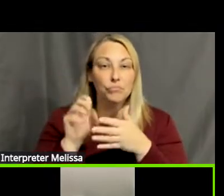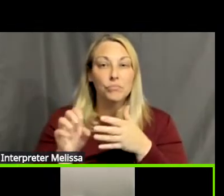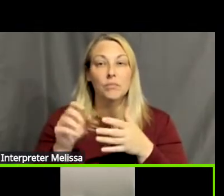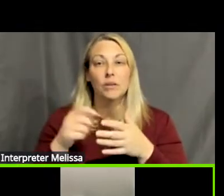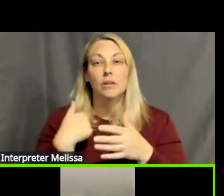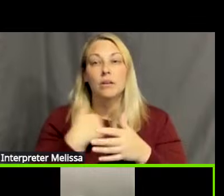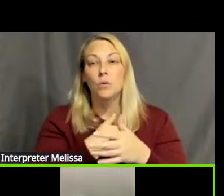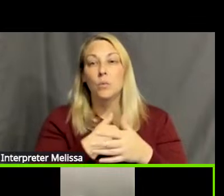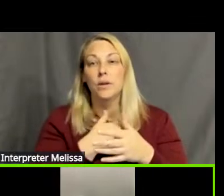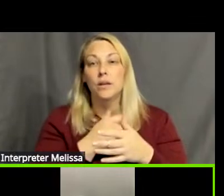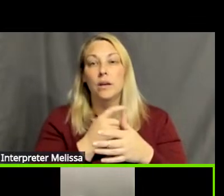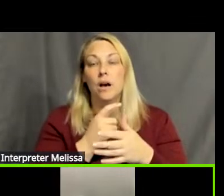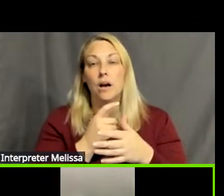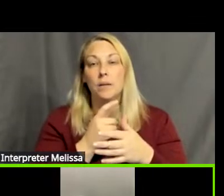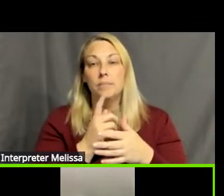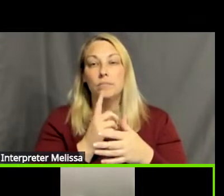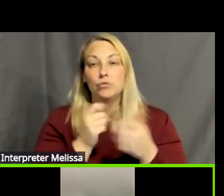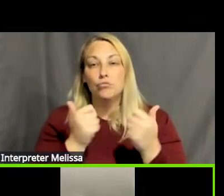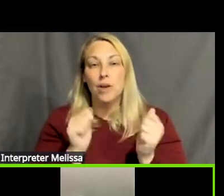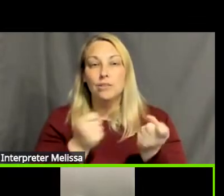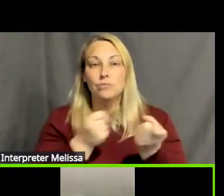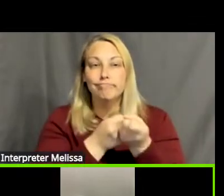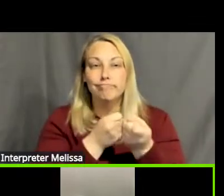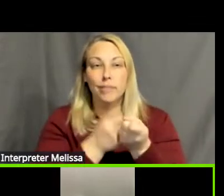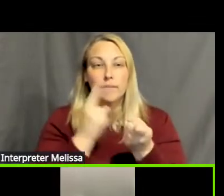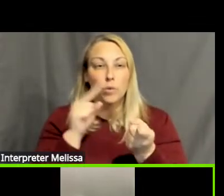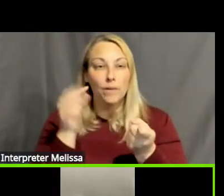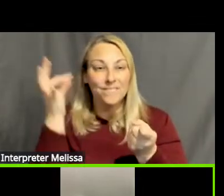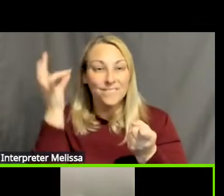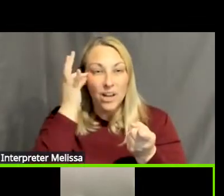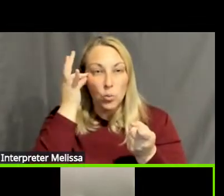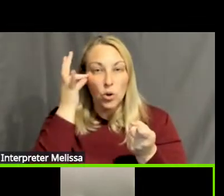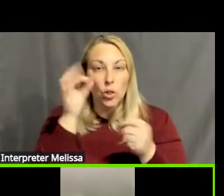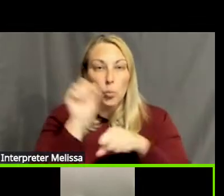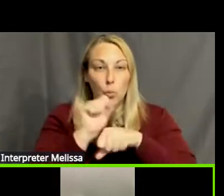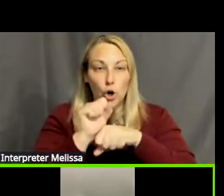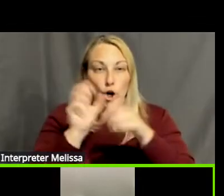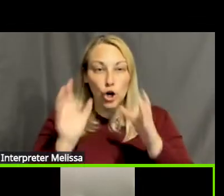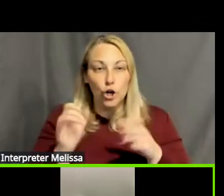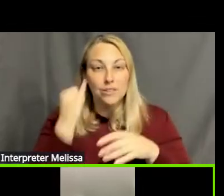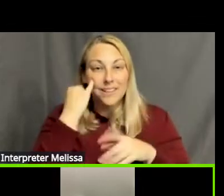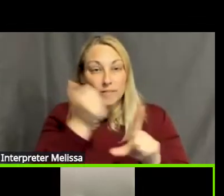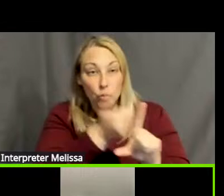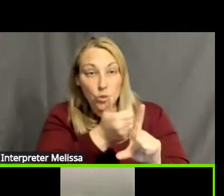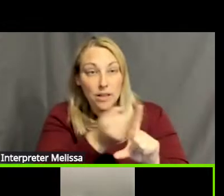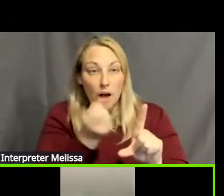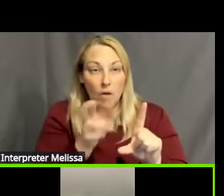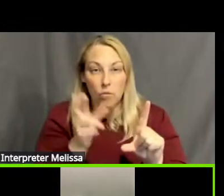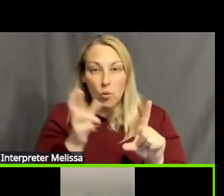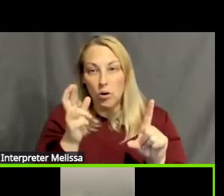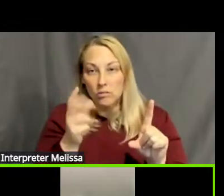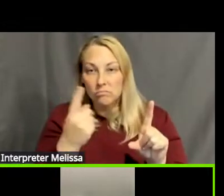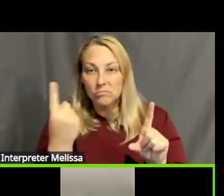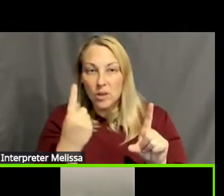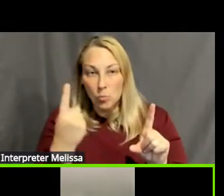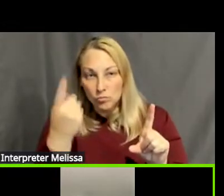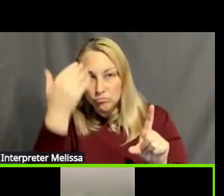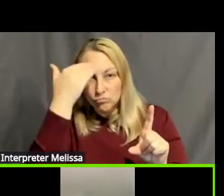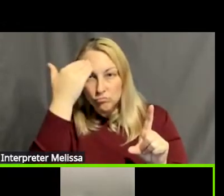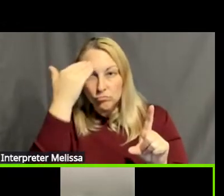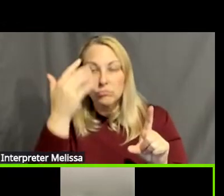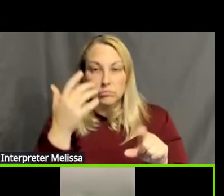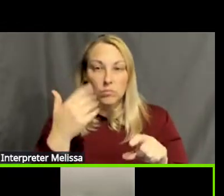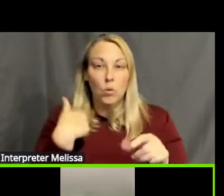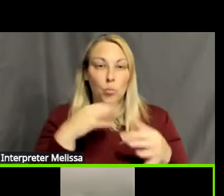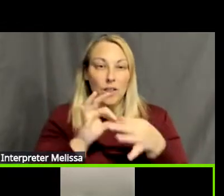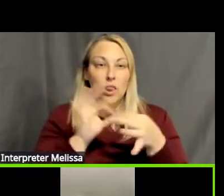you know has lost their job due to federal cuts, the mayor has launched a resource portal, which we presented on previously, which